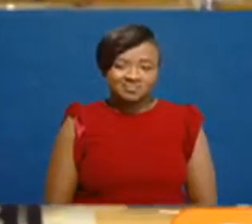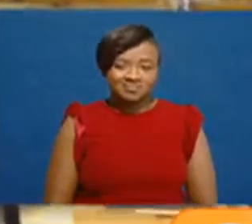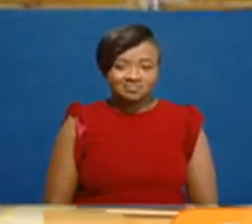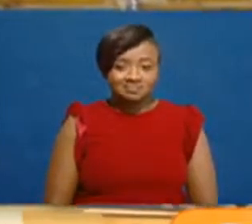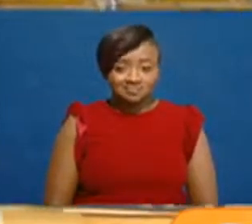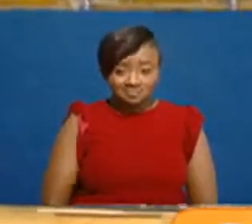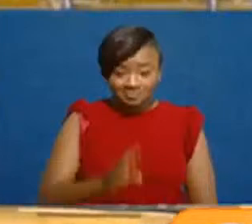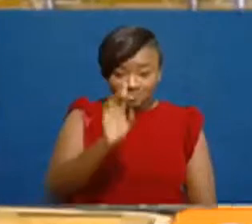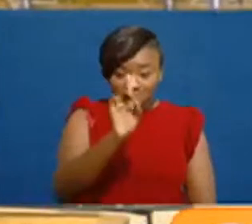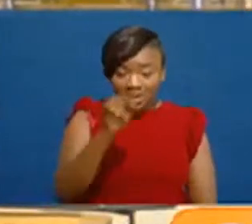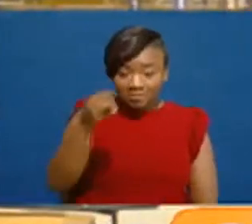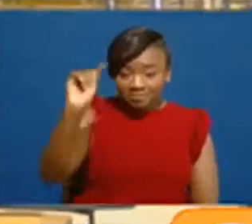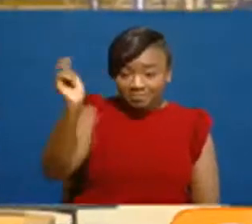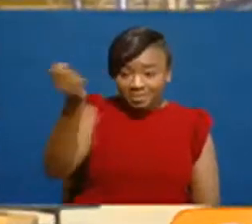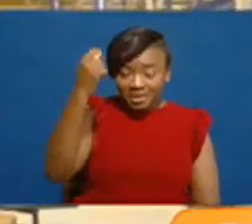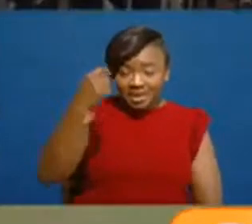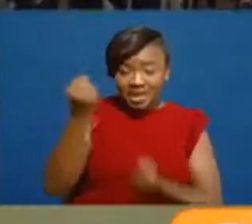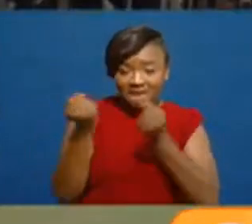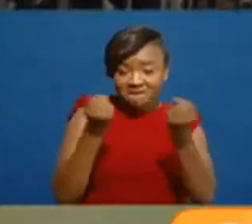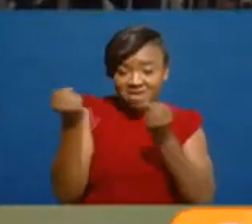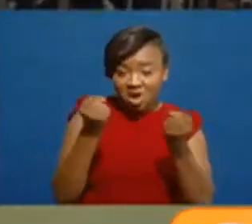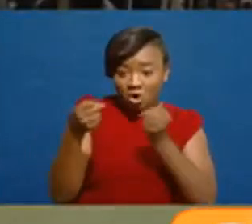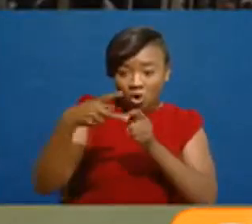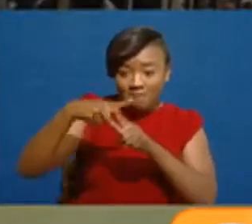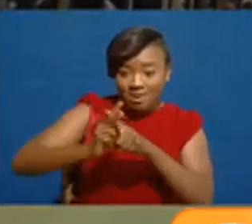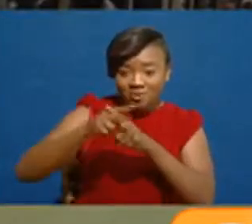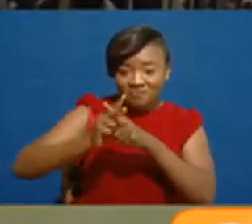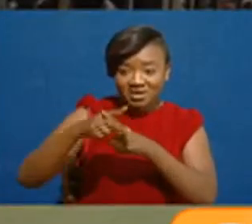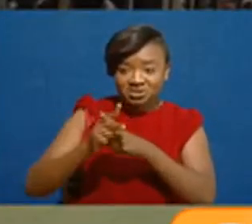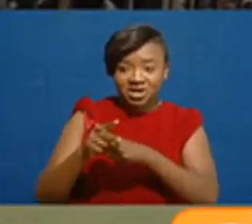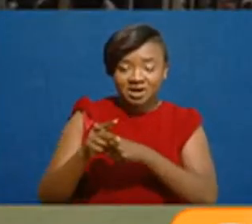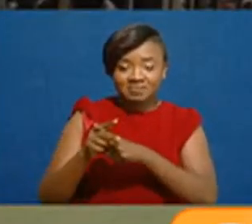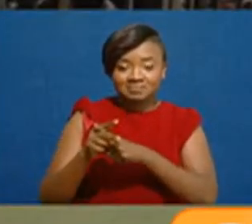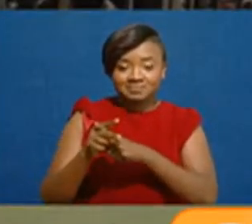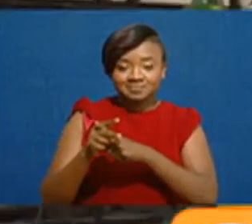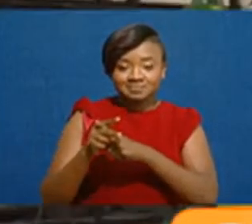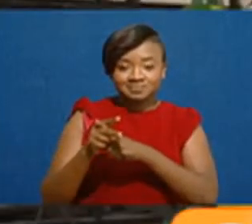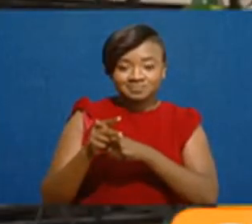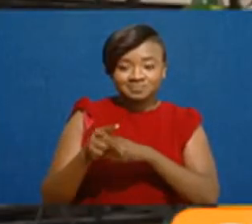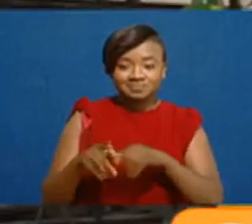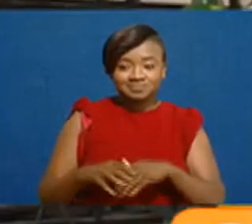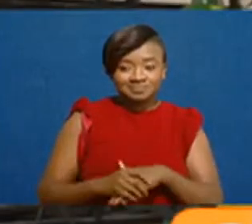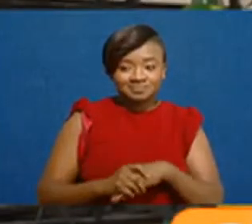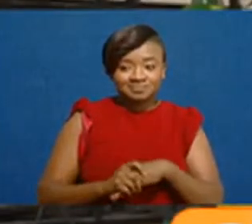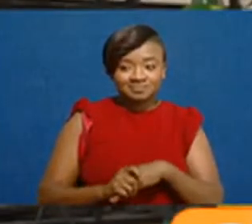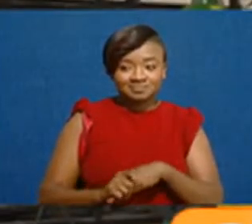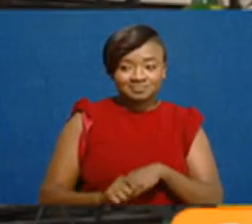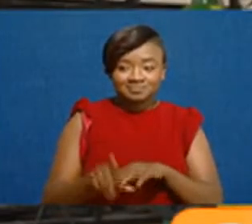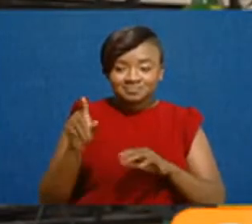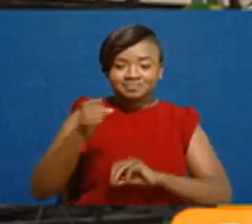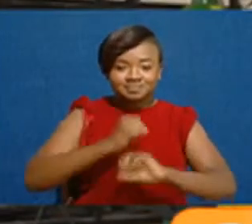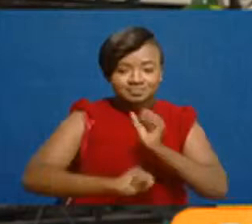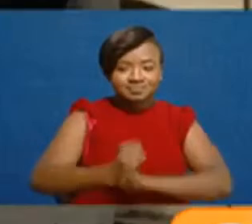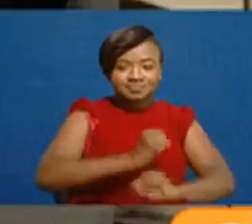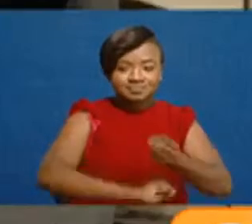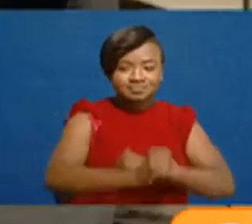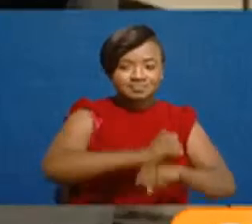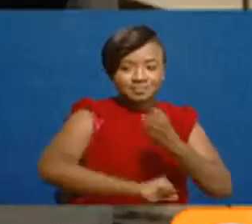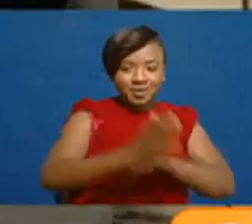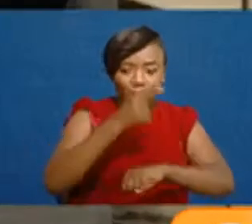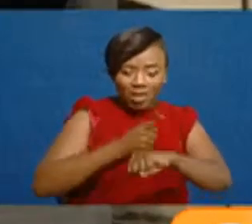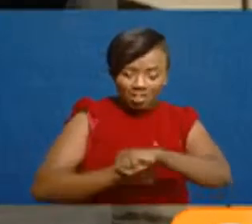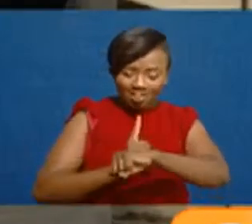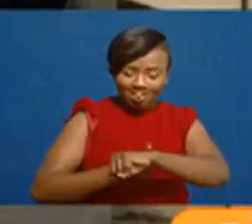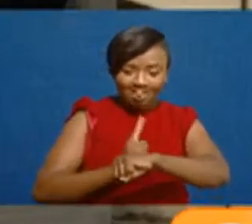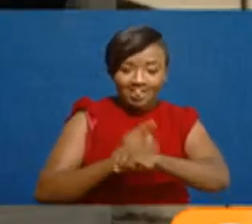At the Kenya Vehicle Manufacturers Limited along Garissa Road in Thika, it is a beehive of activities, a rush against time